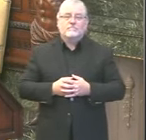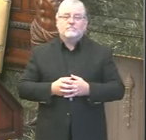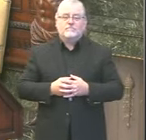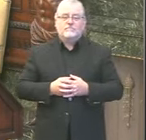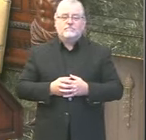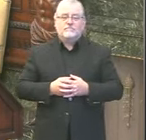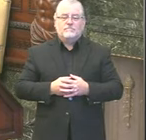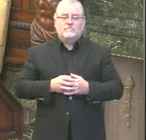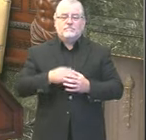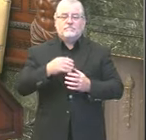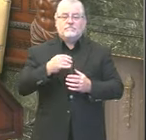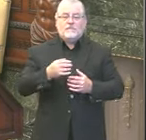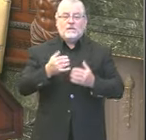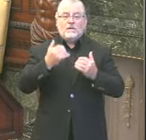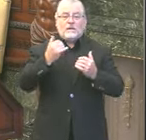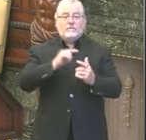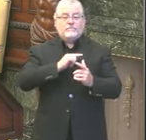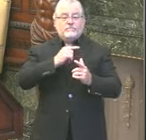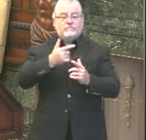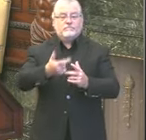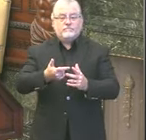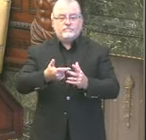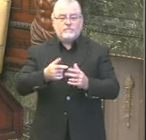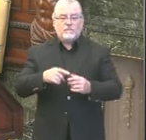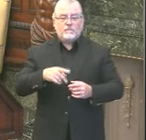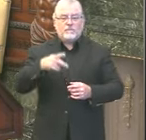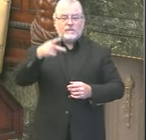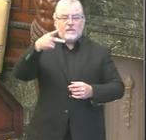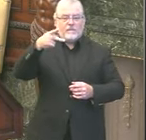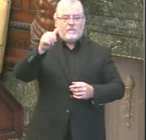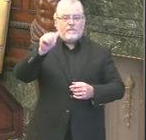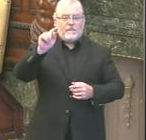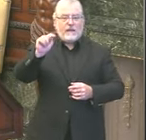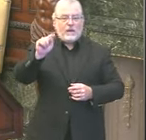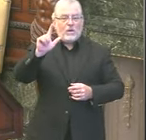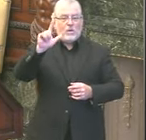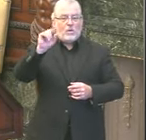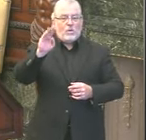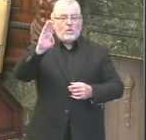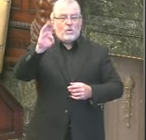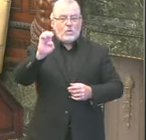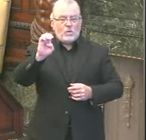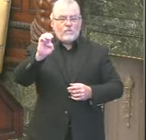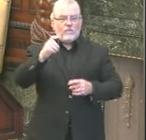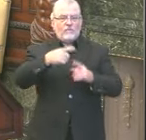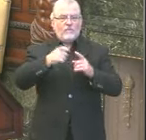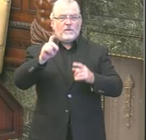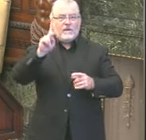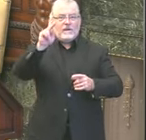Thank you. We're going to go now to Pat Loeb of KYW.